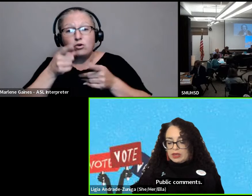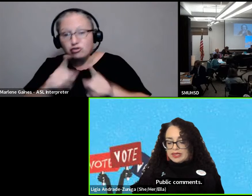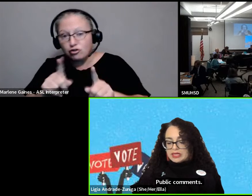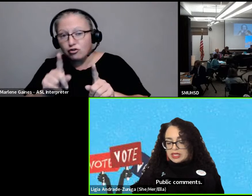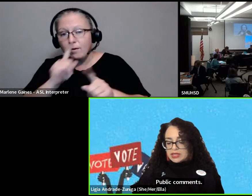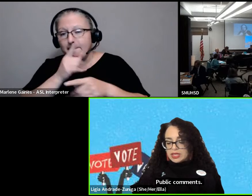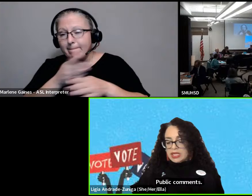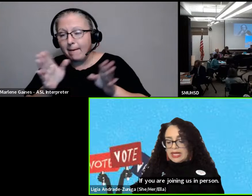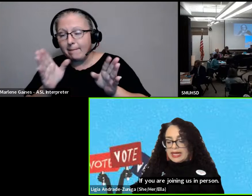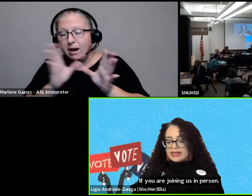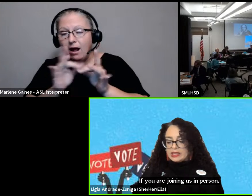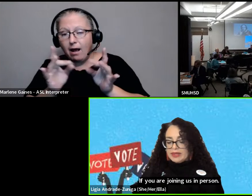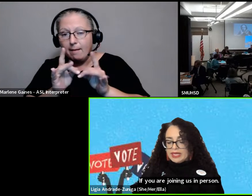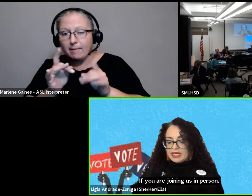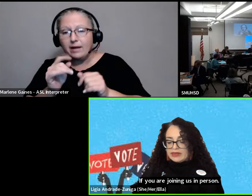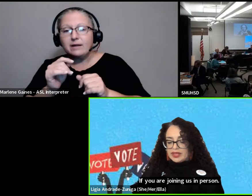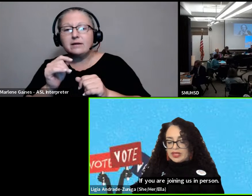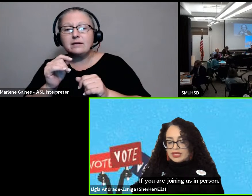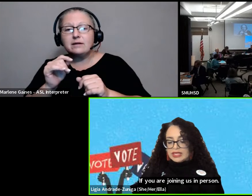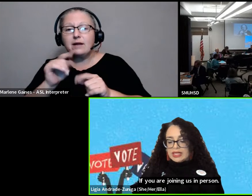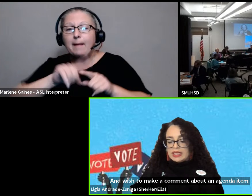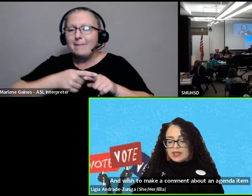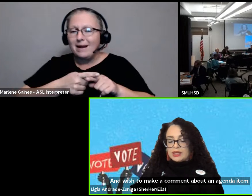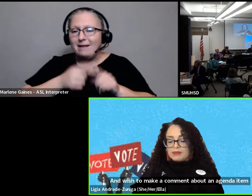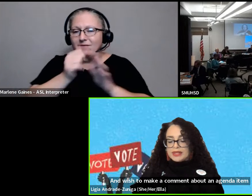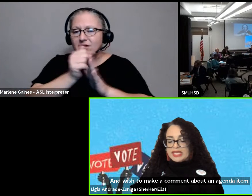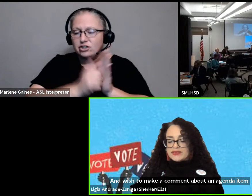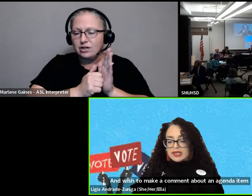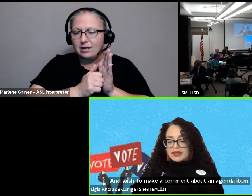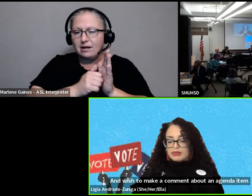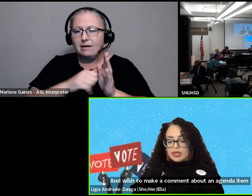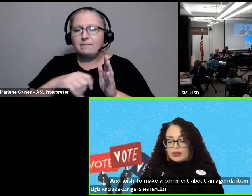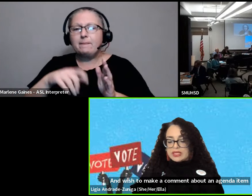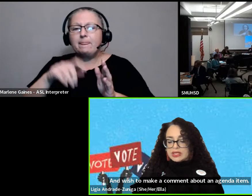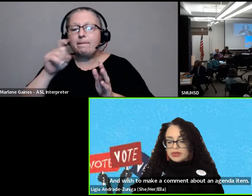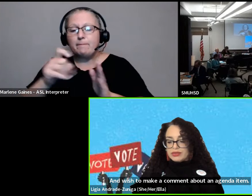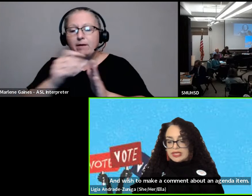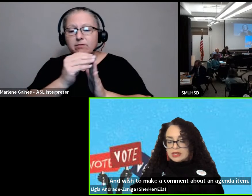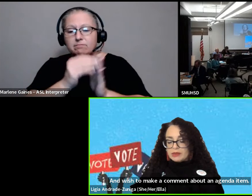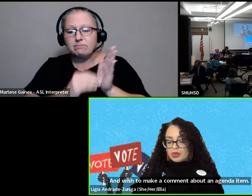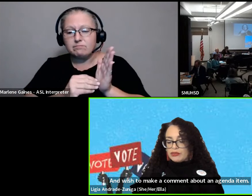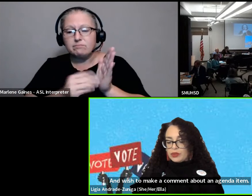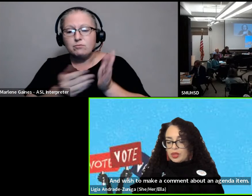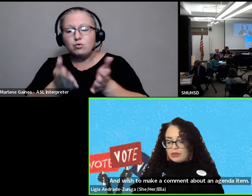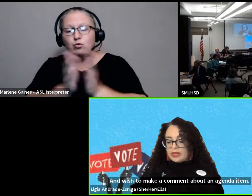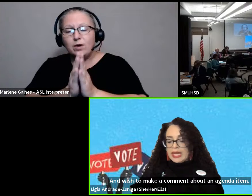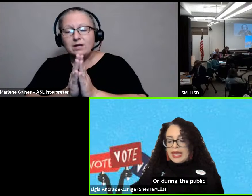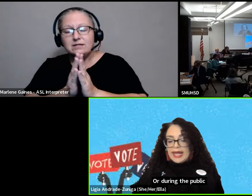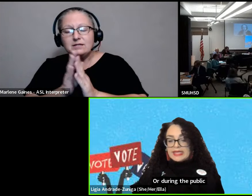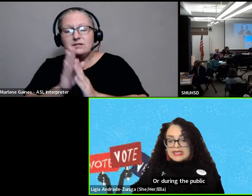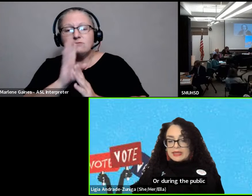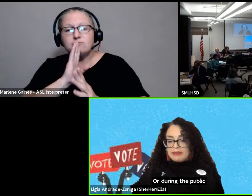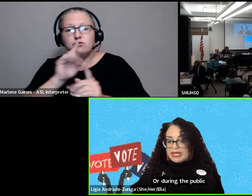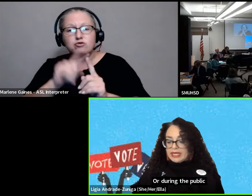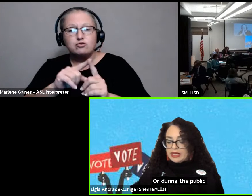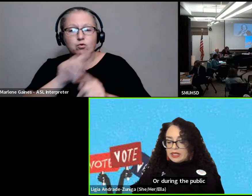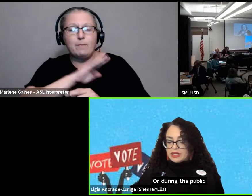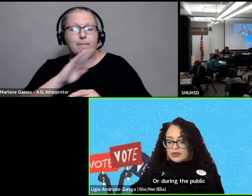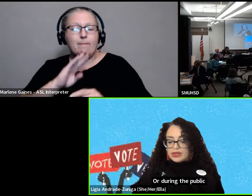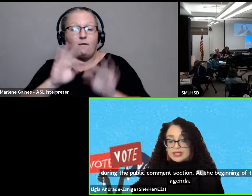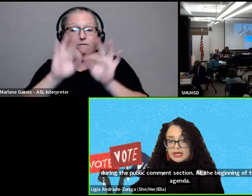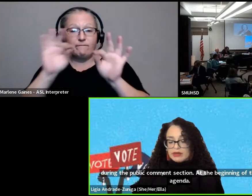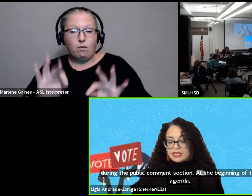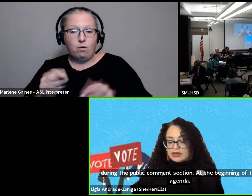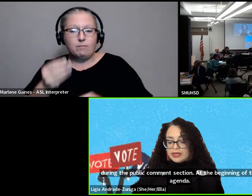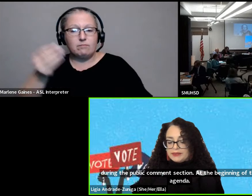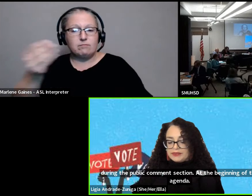public comment section at the beginning of the agenda, please fill out a request to address the board form and submit it to